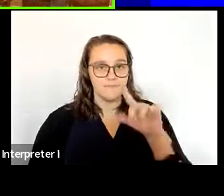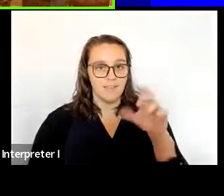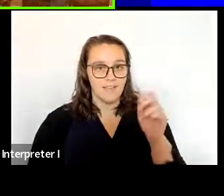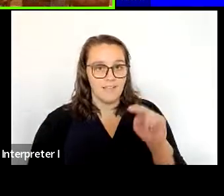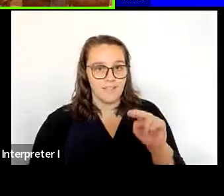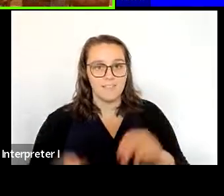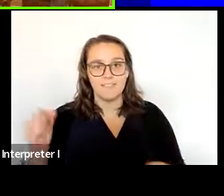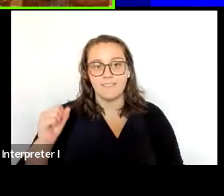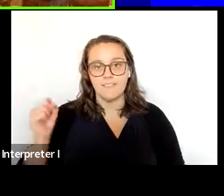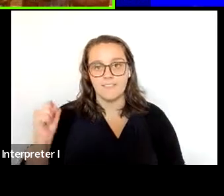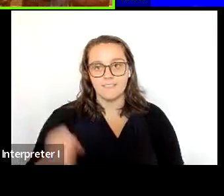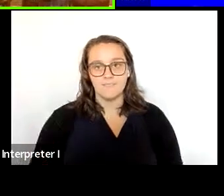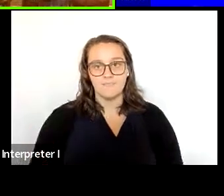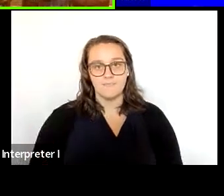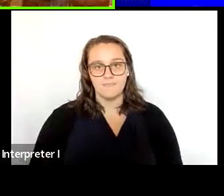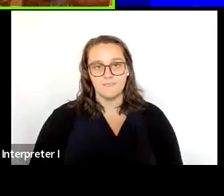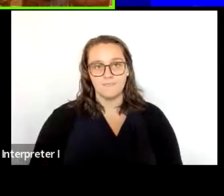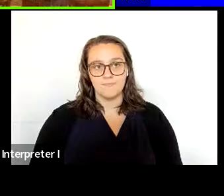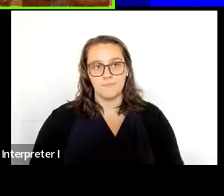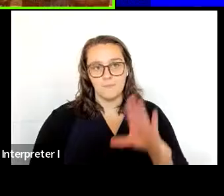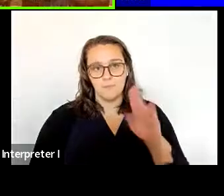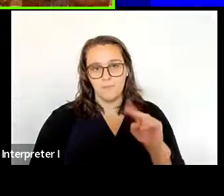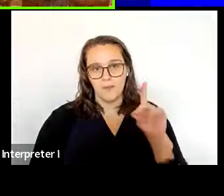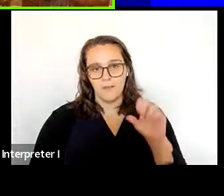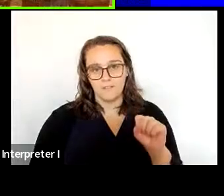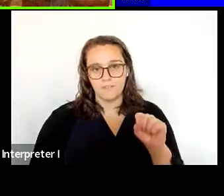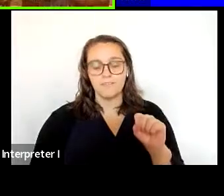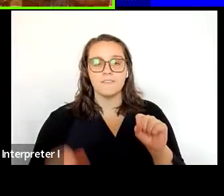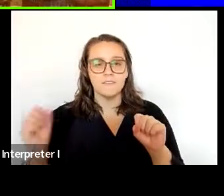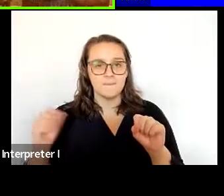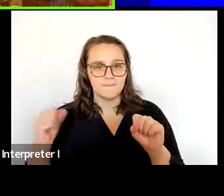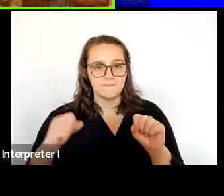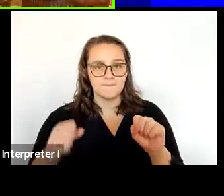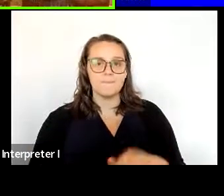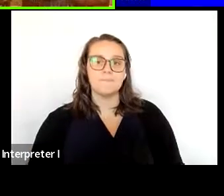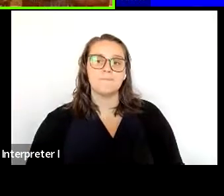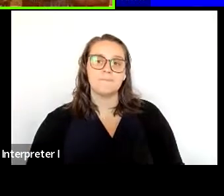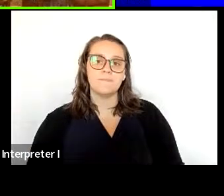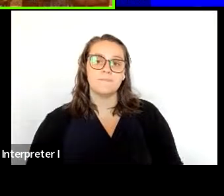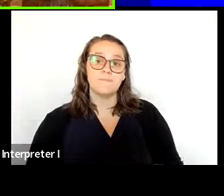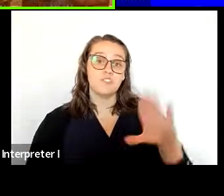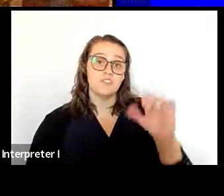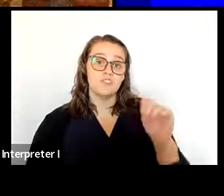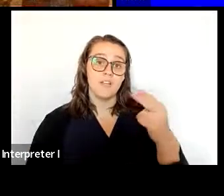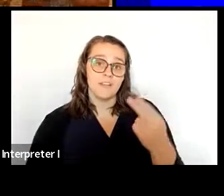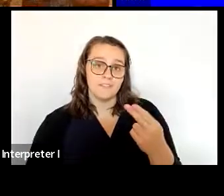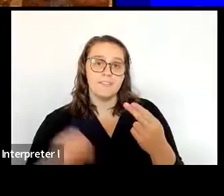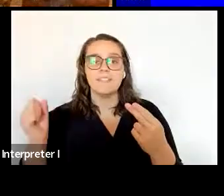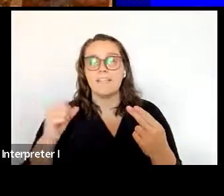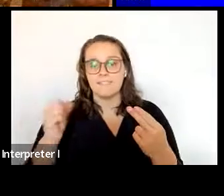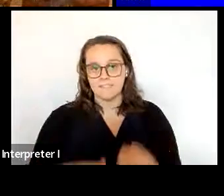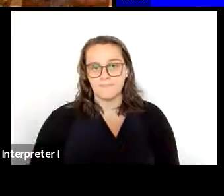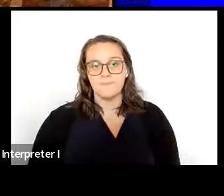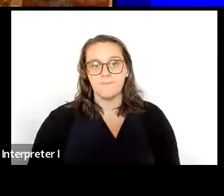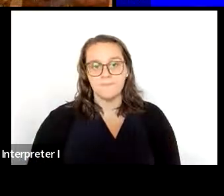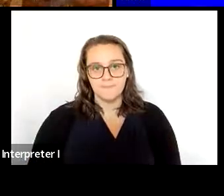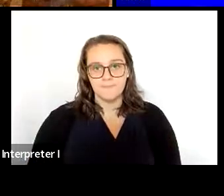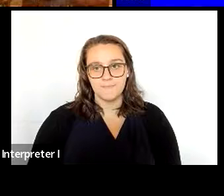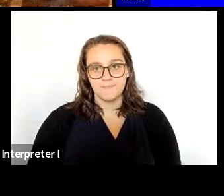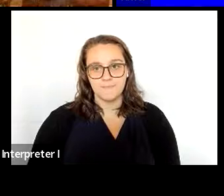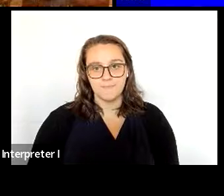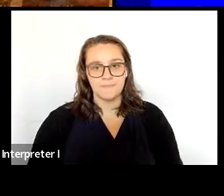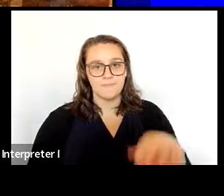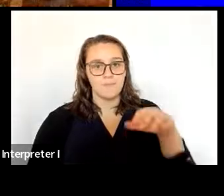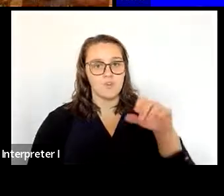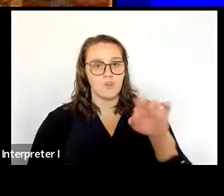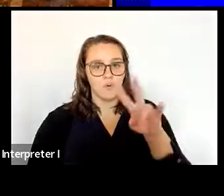Yes. Councilmember Allen votes yes. Councilmember Bonds. Yes. Councilmember Bonds votes yes. Councilmember Che. Yes. Councilmember Che votes yes. Councilmember